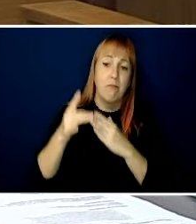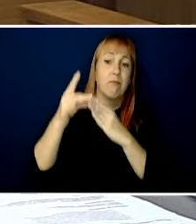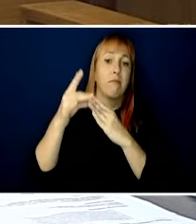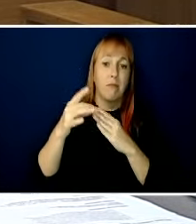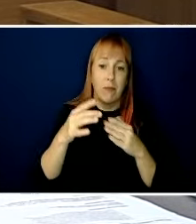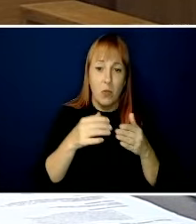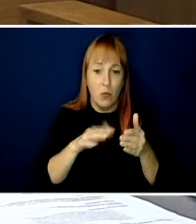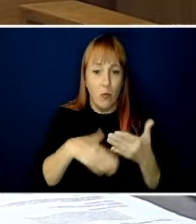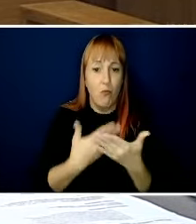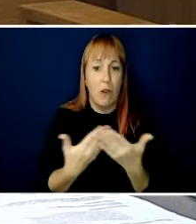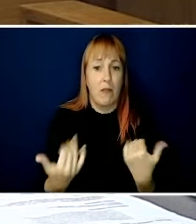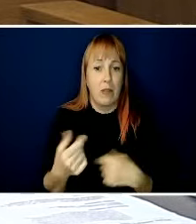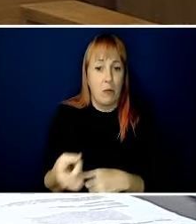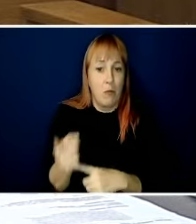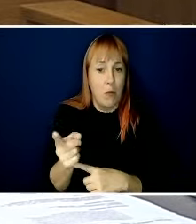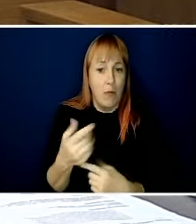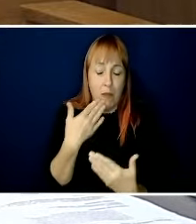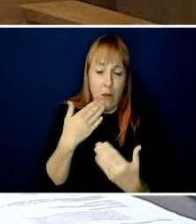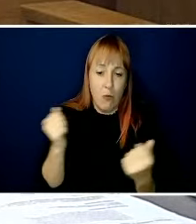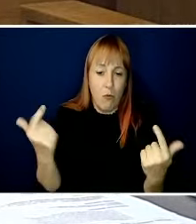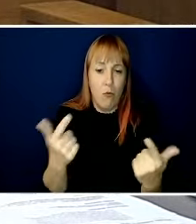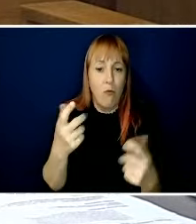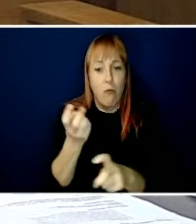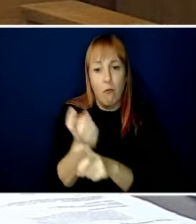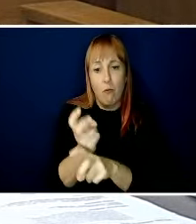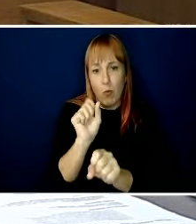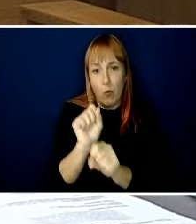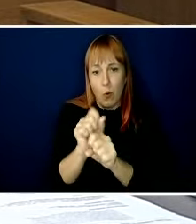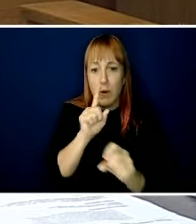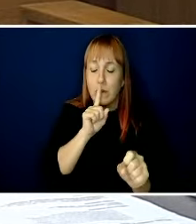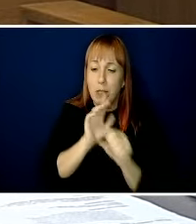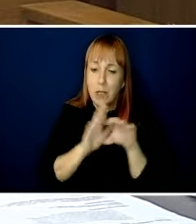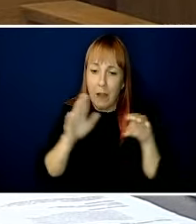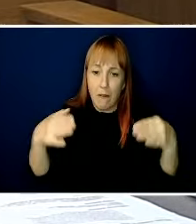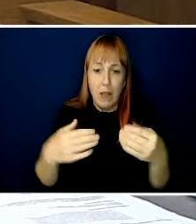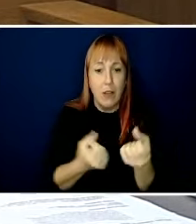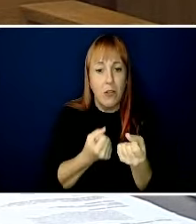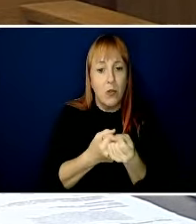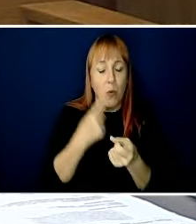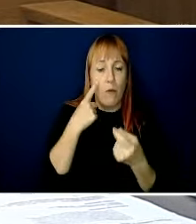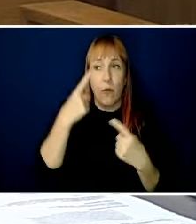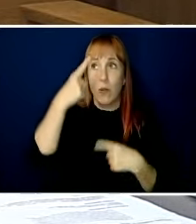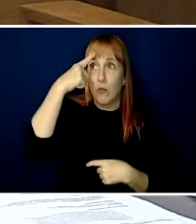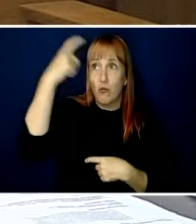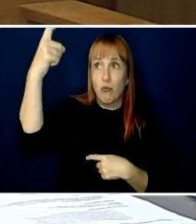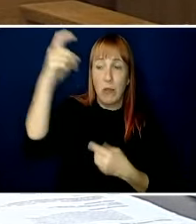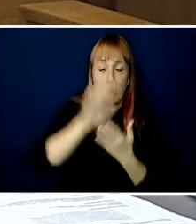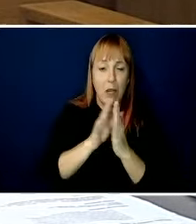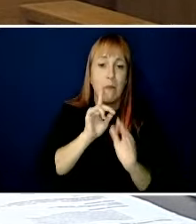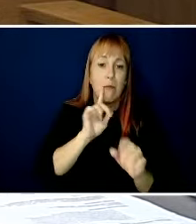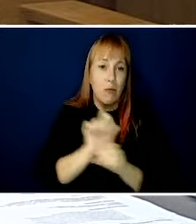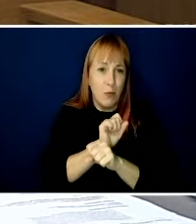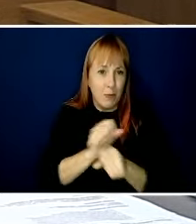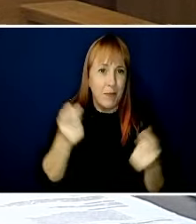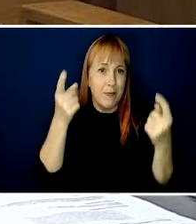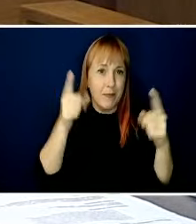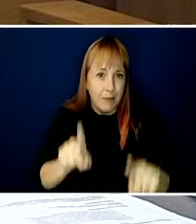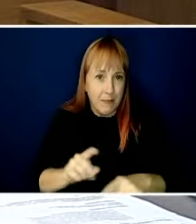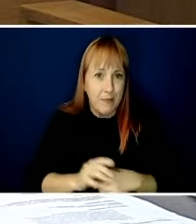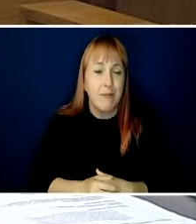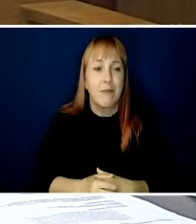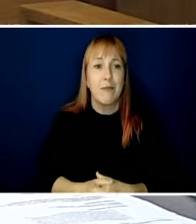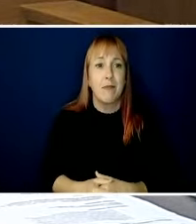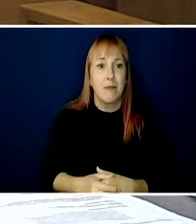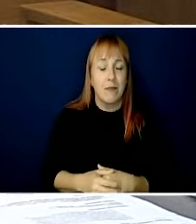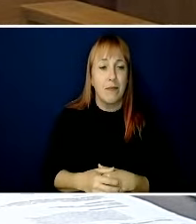for your hard work, dedication, and in support in making this dream a reality. We do have